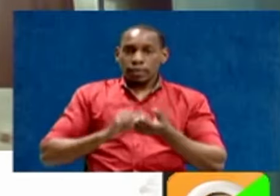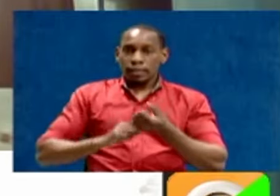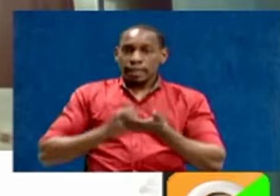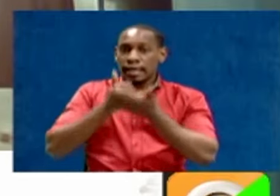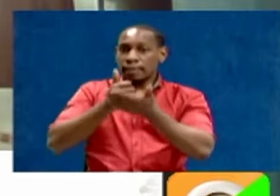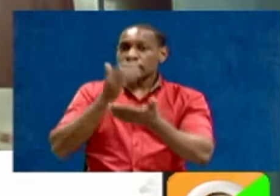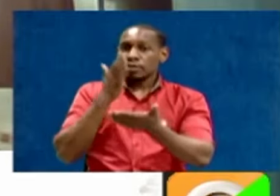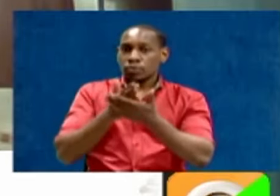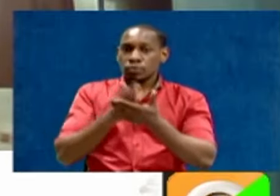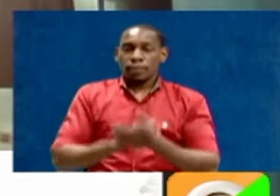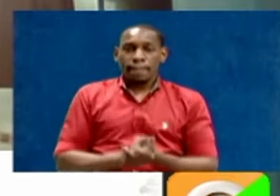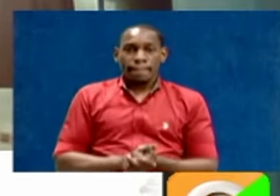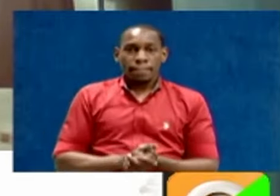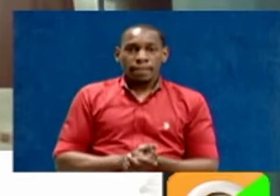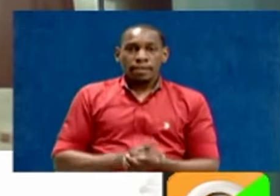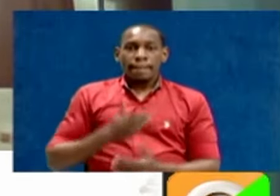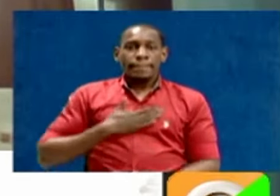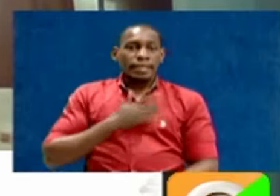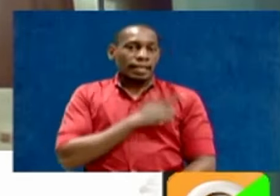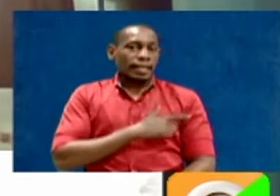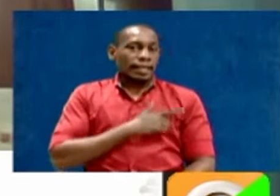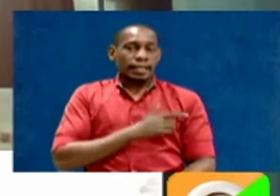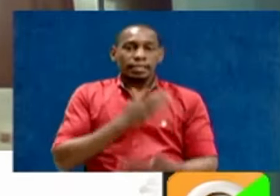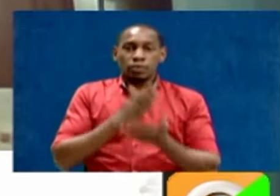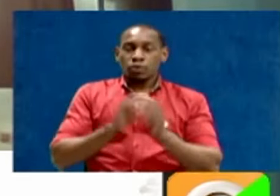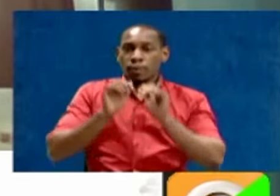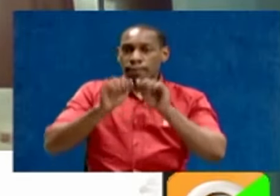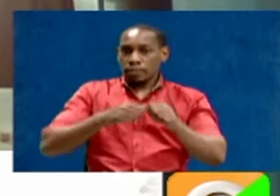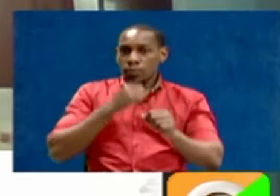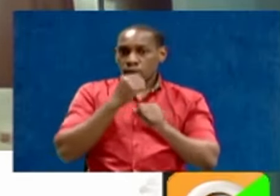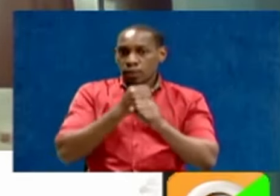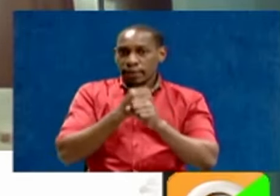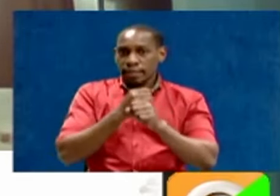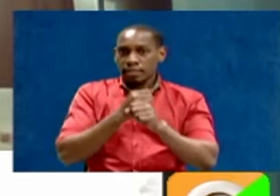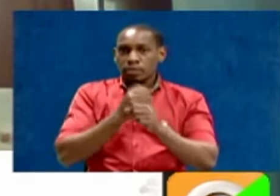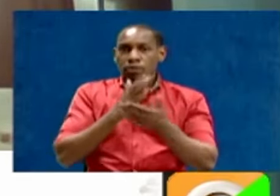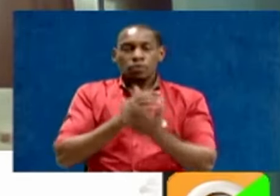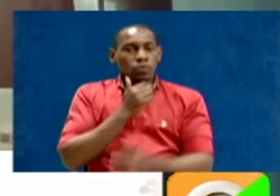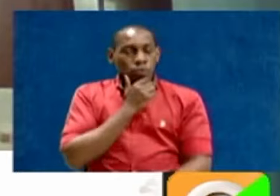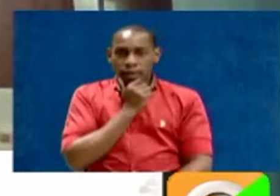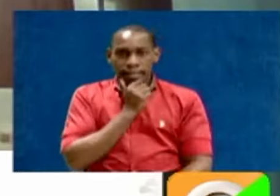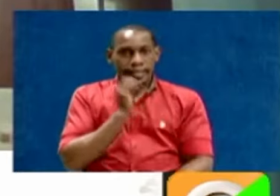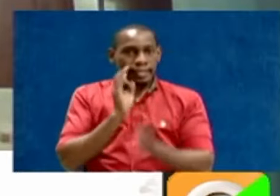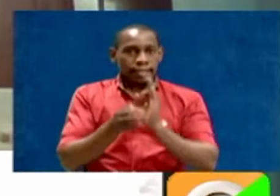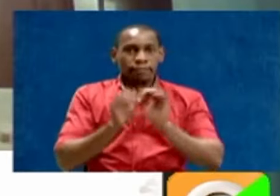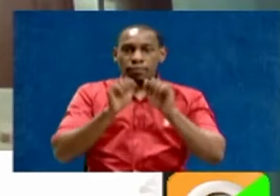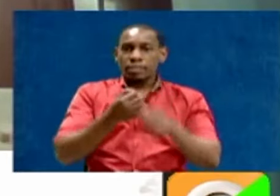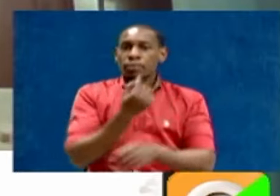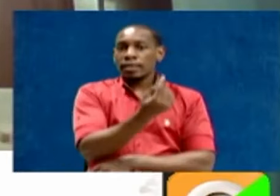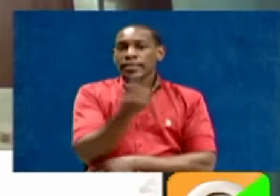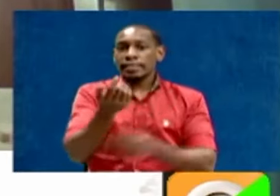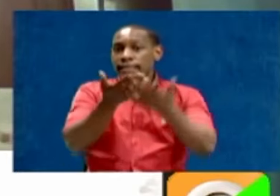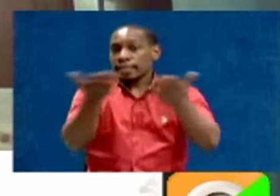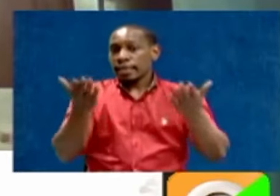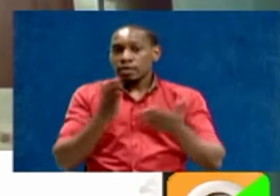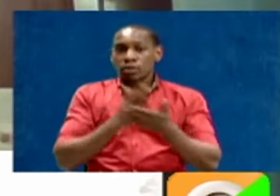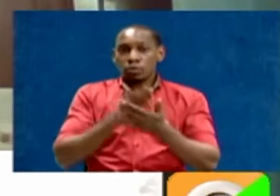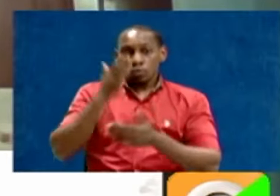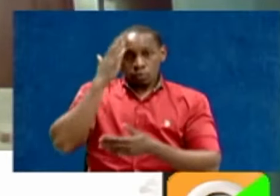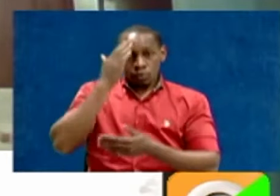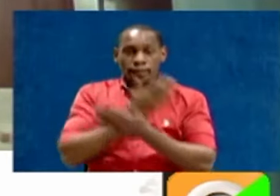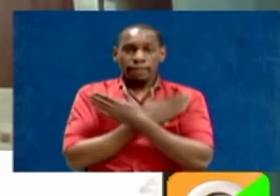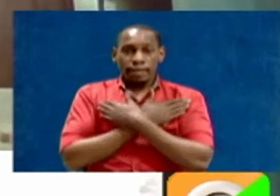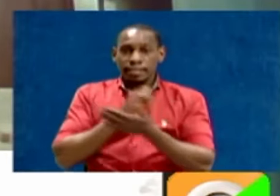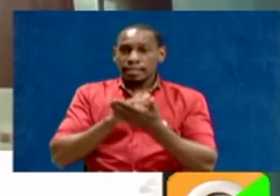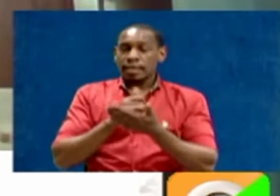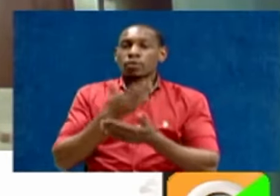So I'm lucky that I am able to do that. I was just wondering whether this is possible for everyone. I know of colleagues who